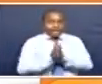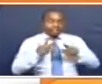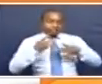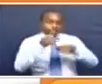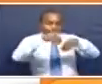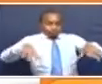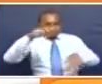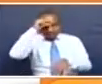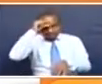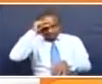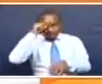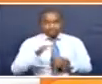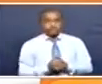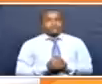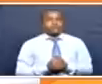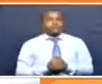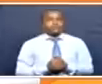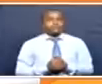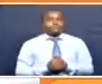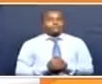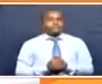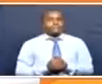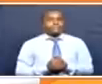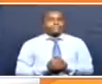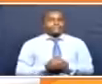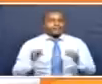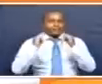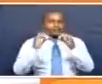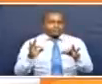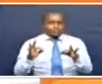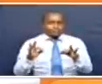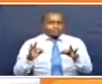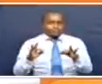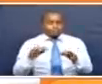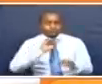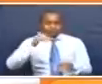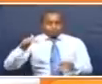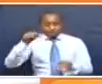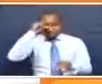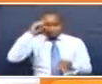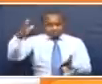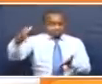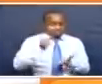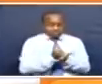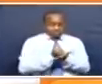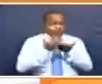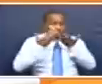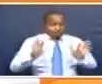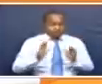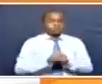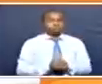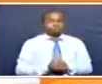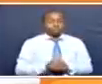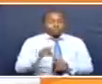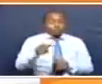Bay, but all the devolved governments. If you are employed by the county government, any county government, you are